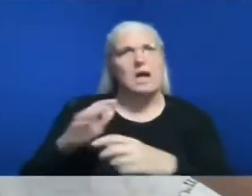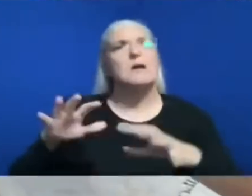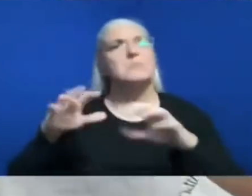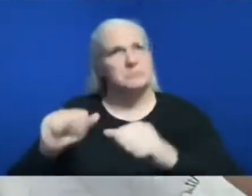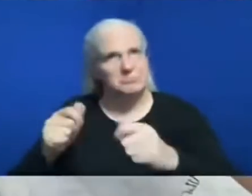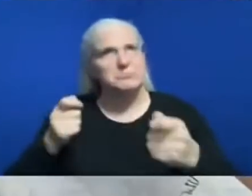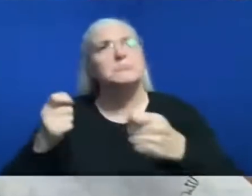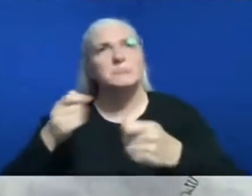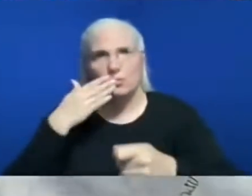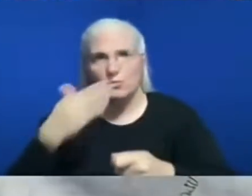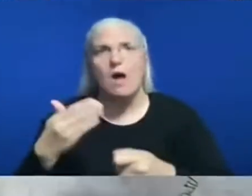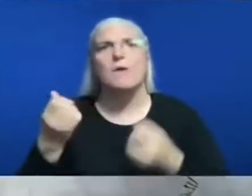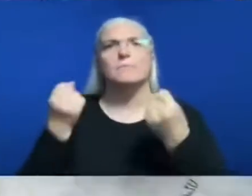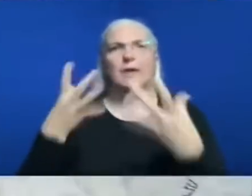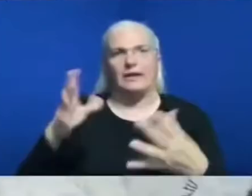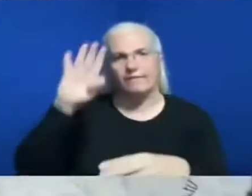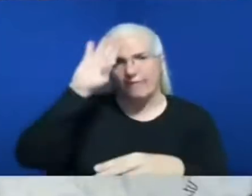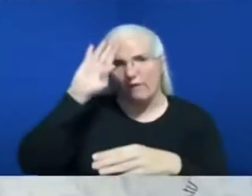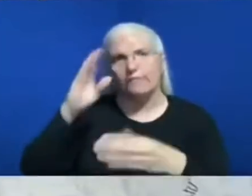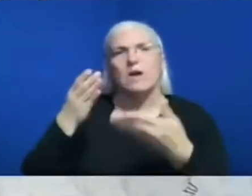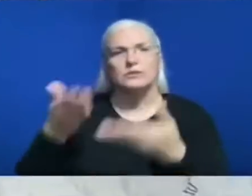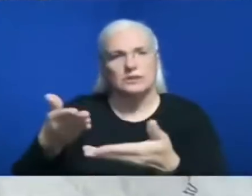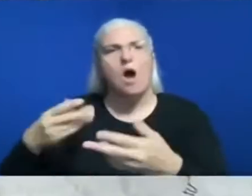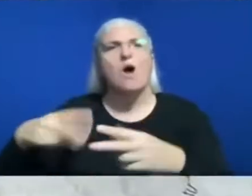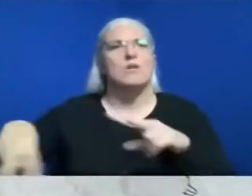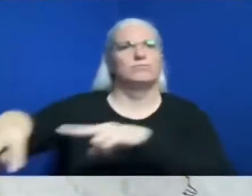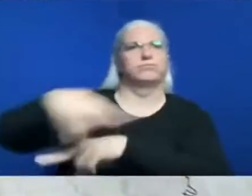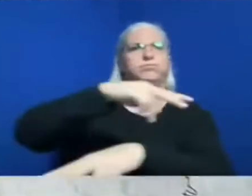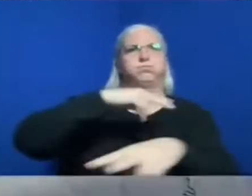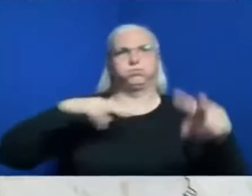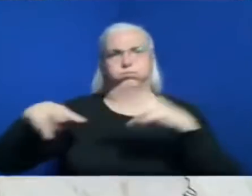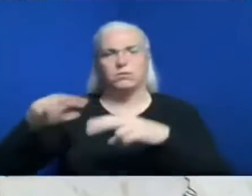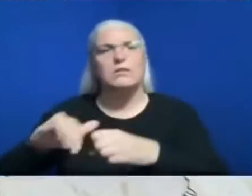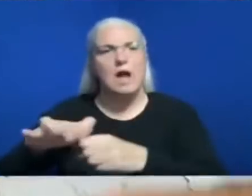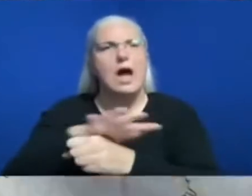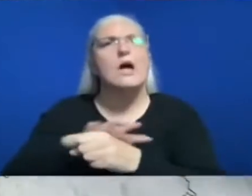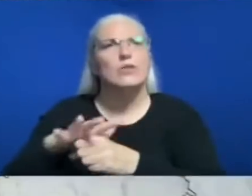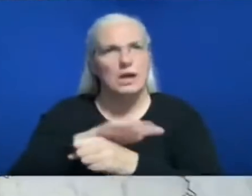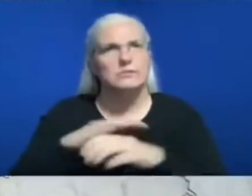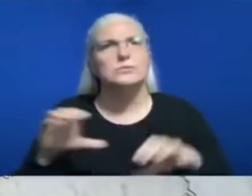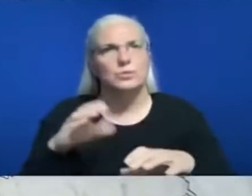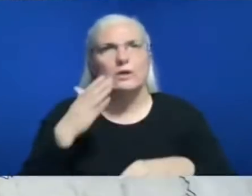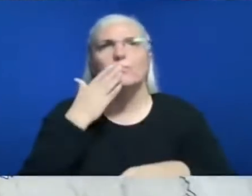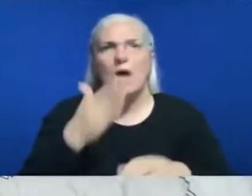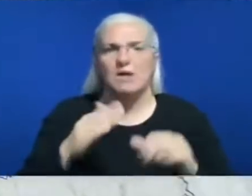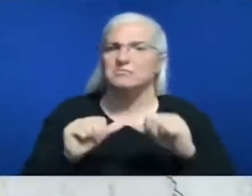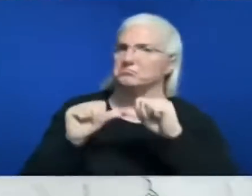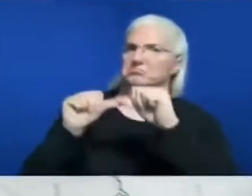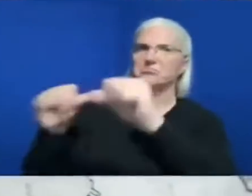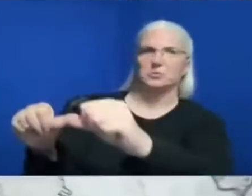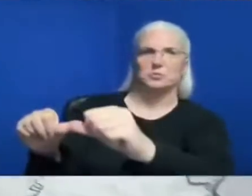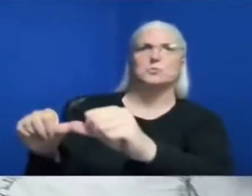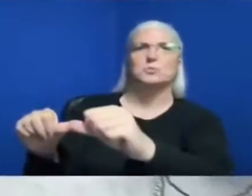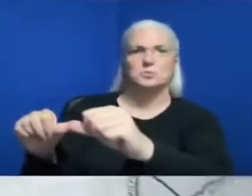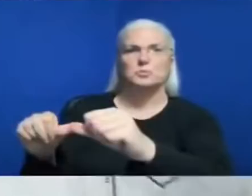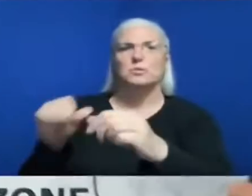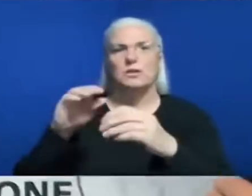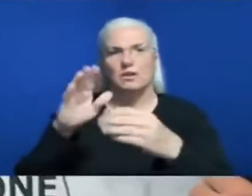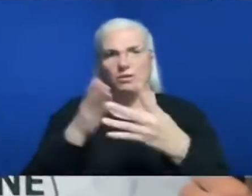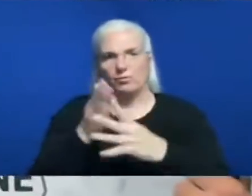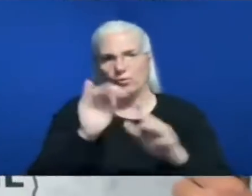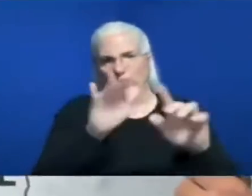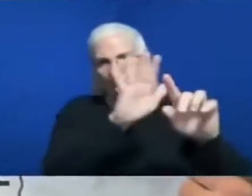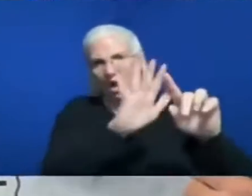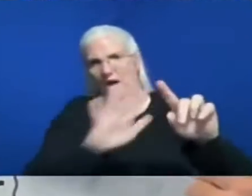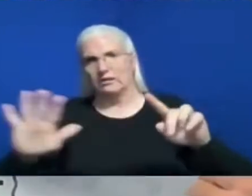patrolling, mopping up, backhauling equipment, and that continues all the way out east of this. As you move down Highway 395, and